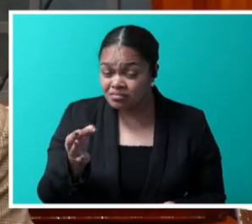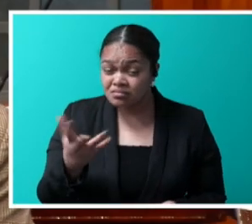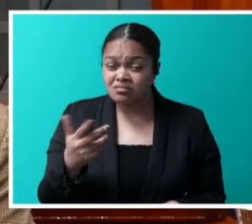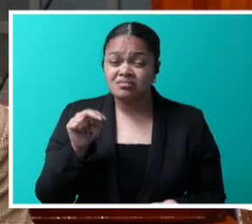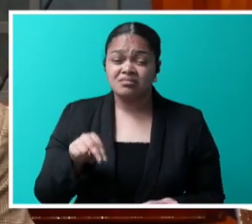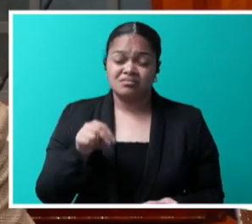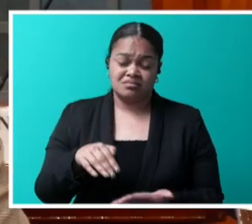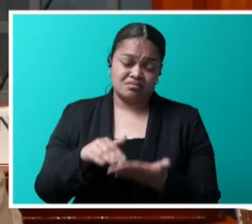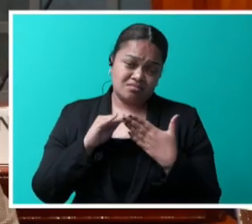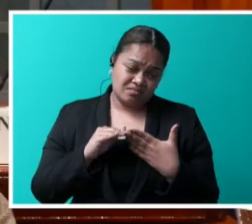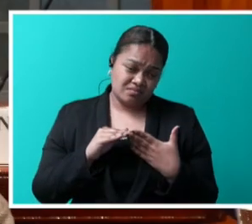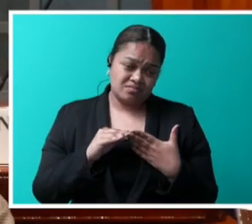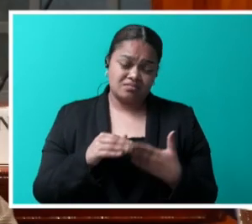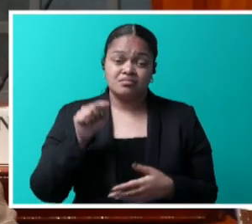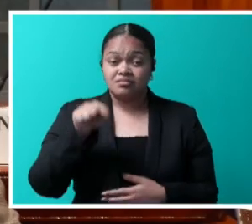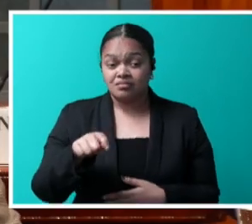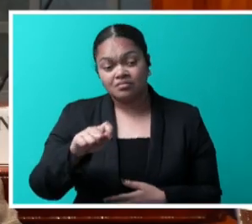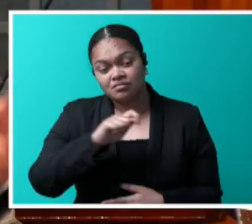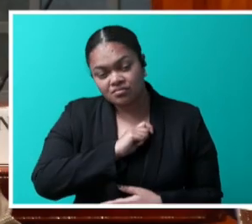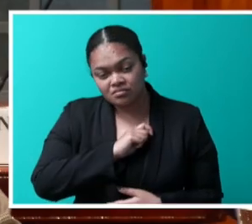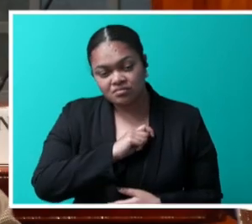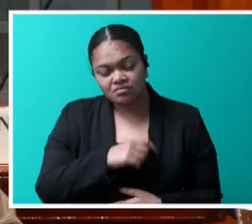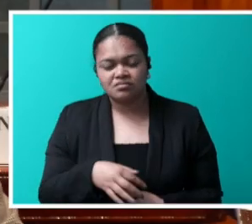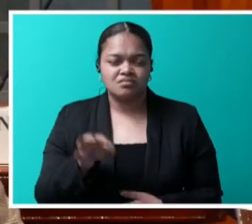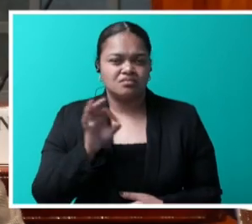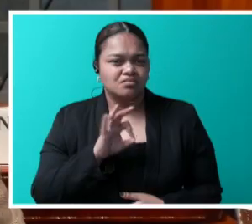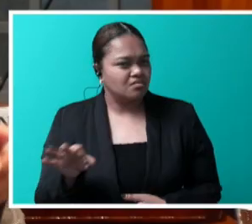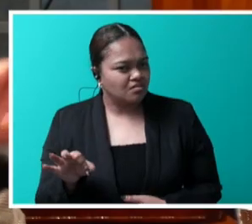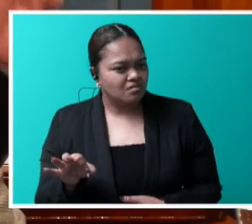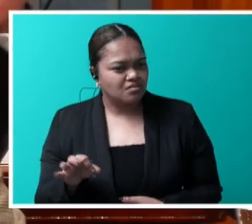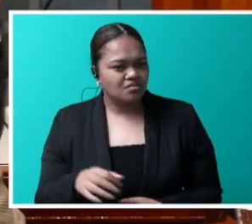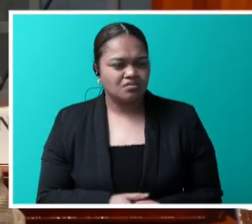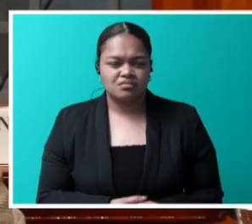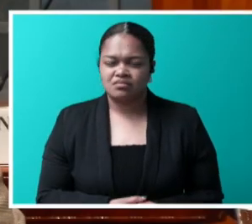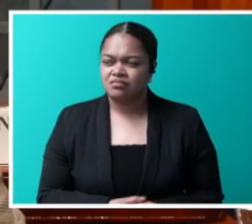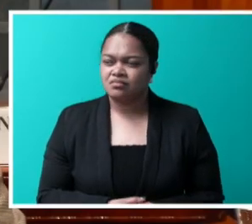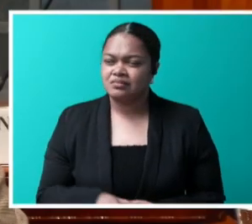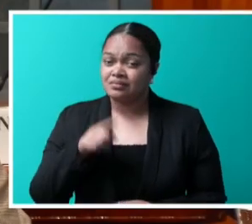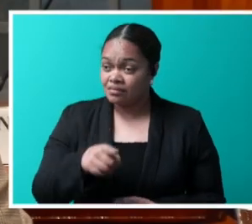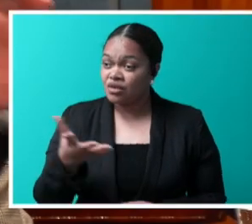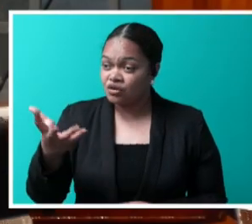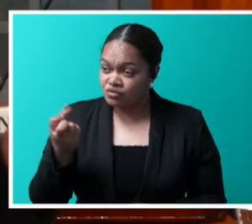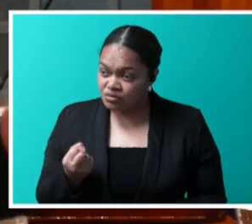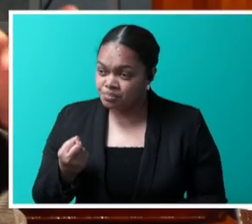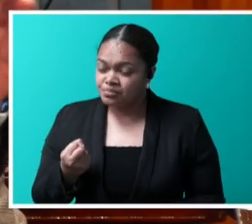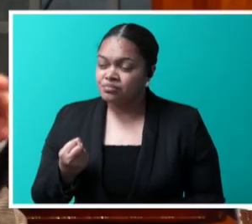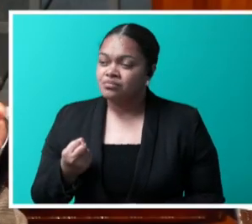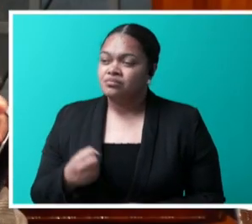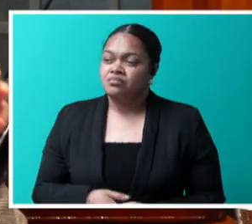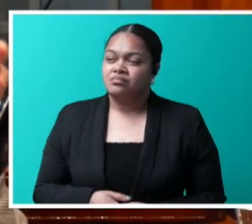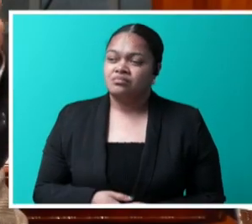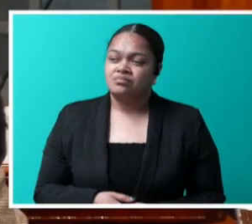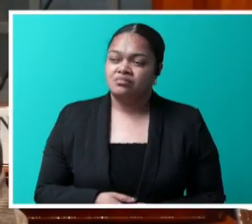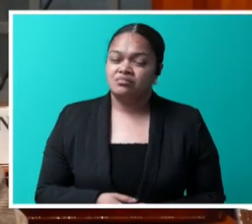assistance. And that trust is not in the air. It is earned borehole by